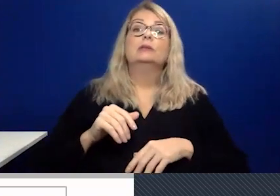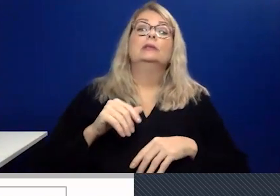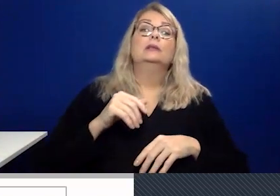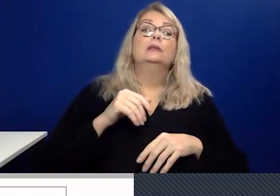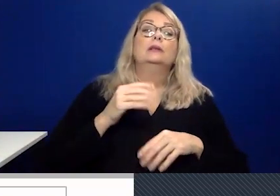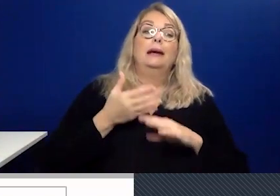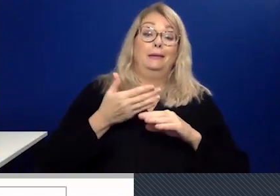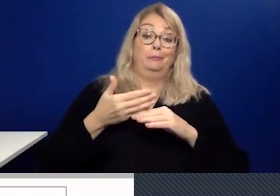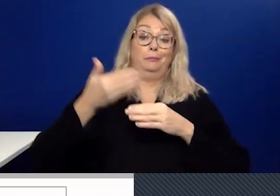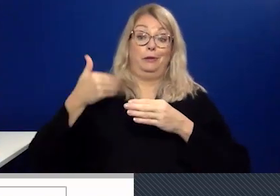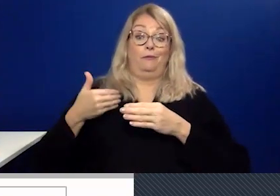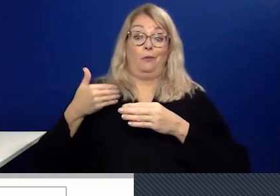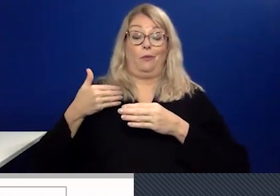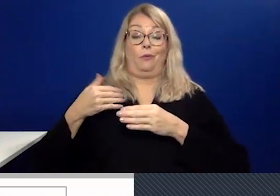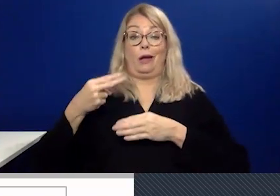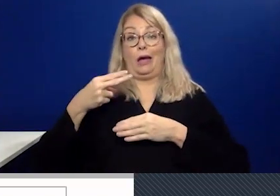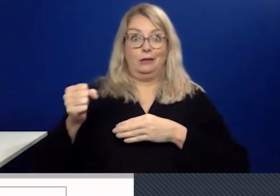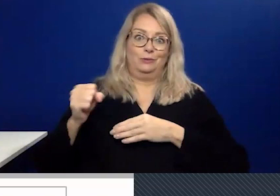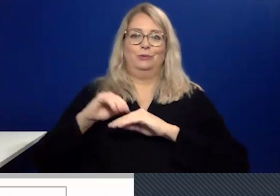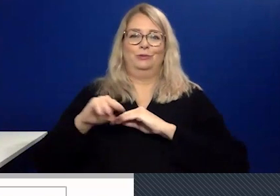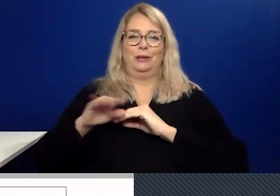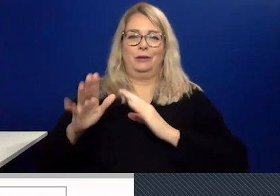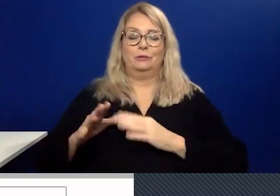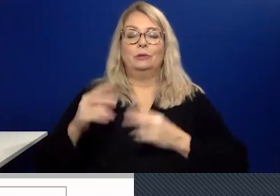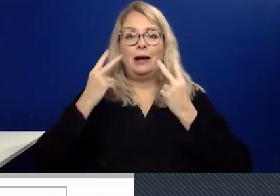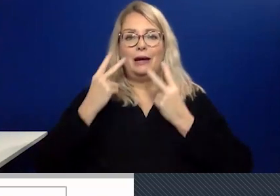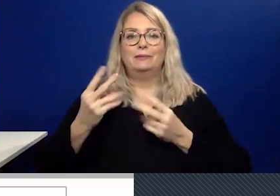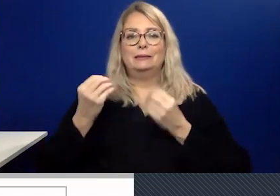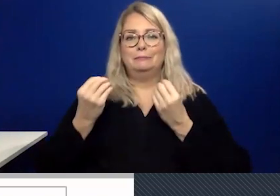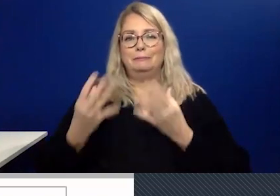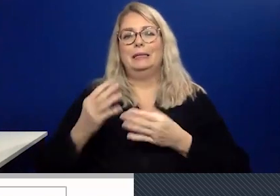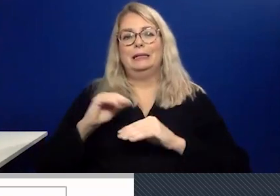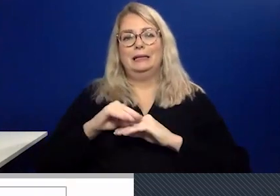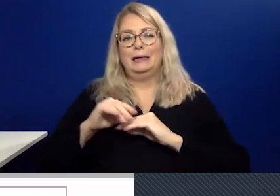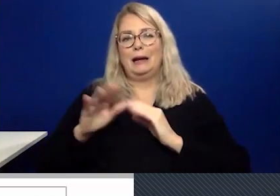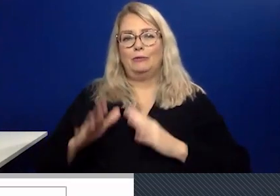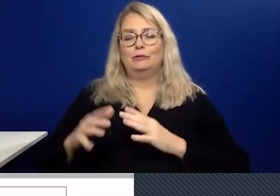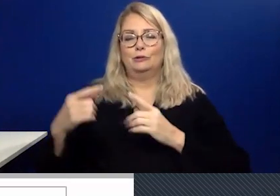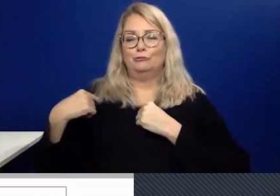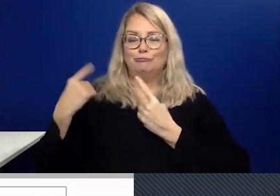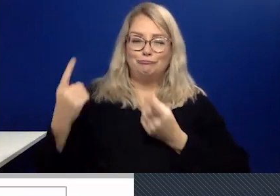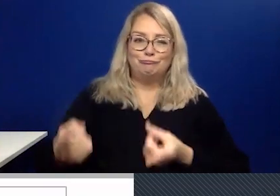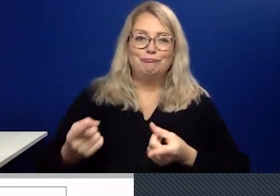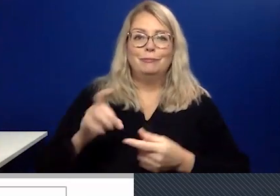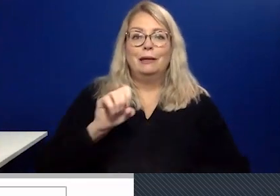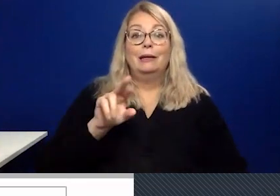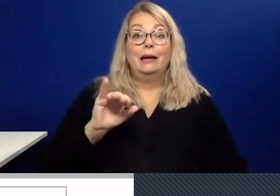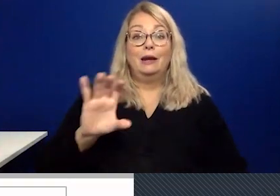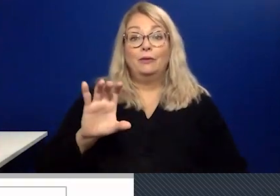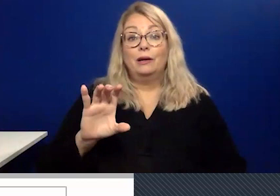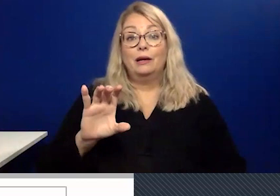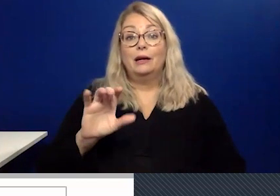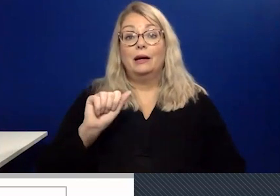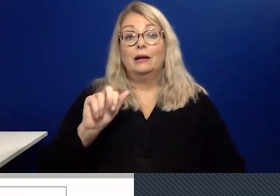But, you know, I've seen many counselors over the years, and these counselors, Eric and Roxy